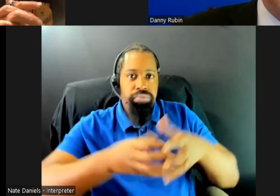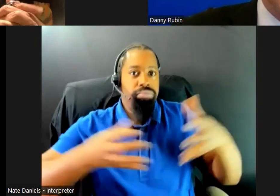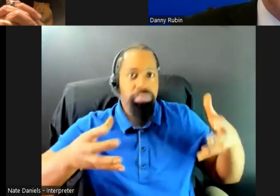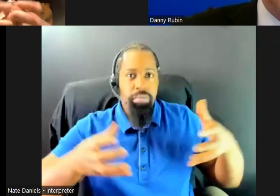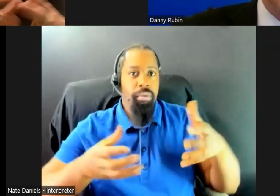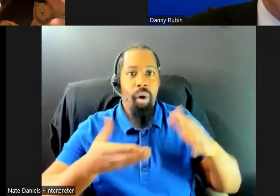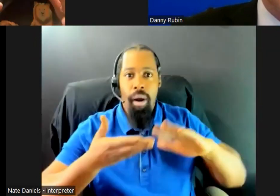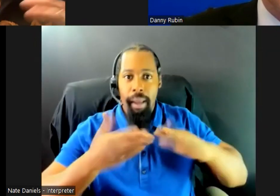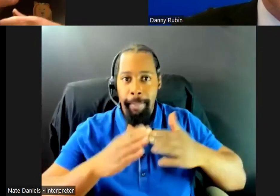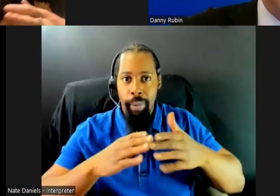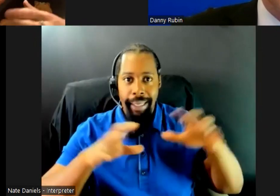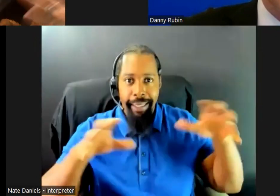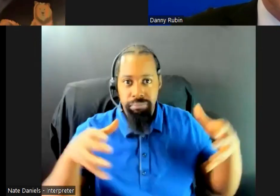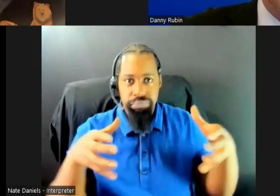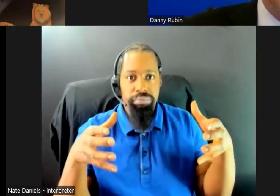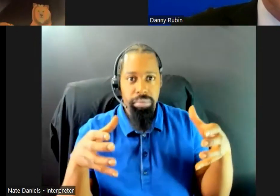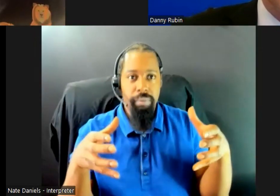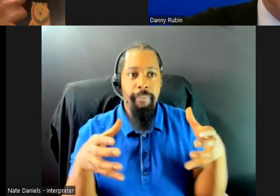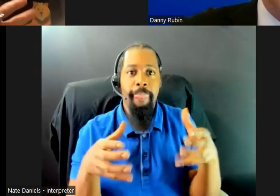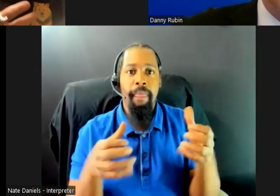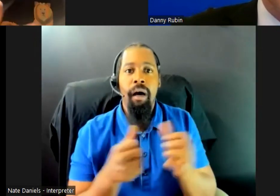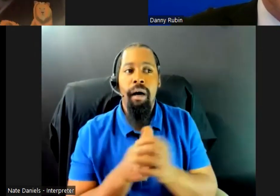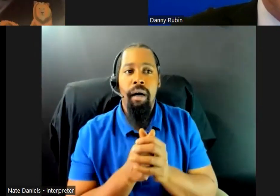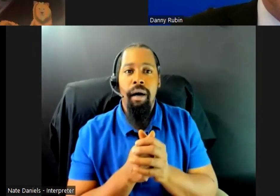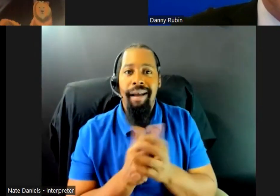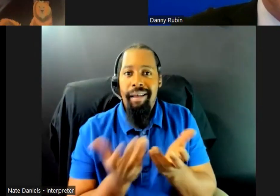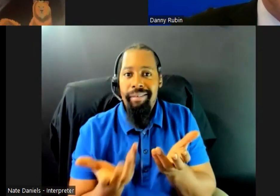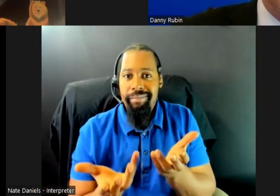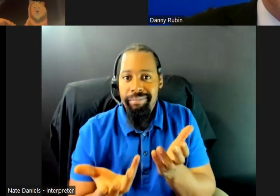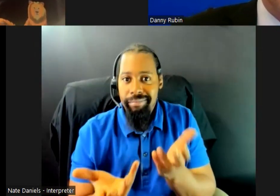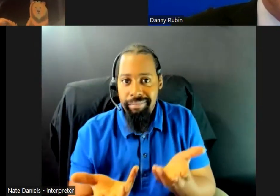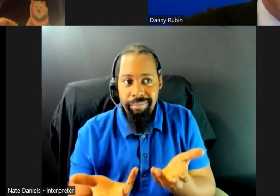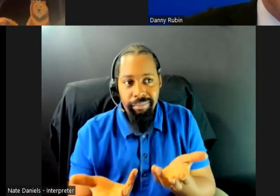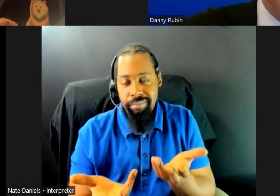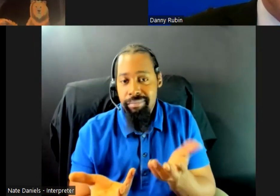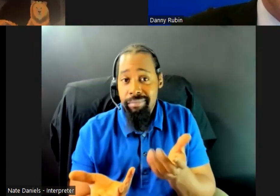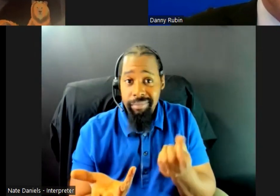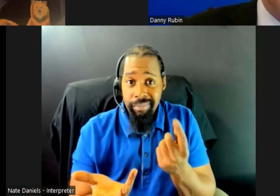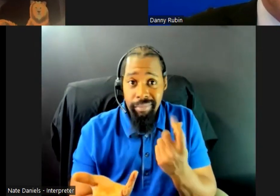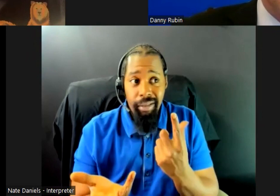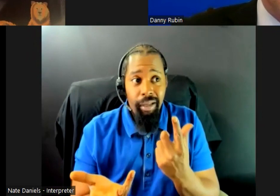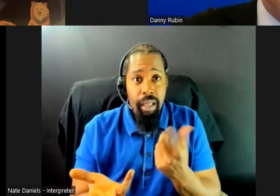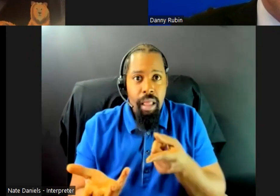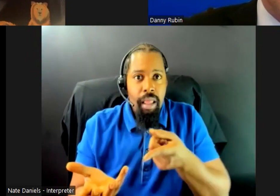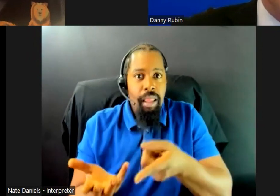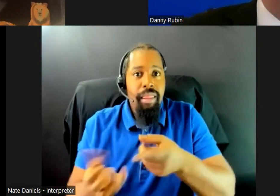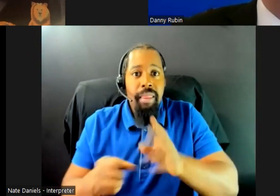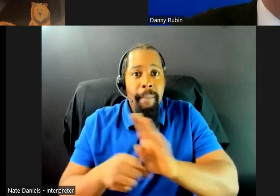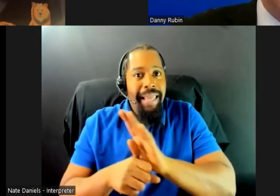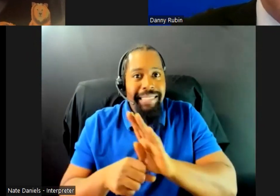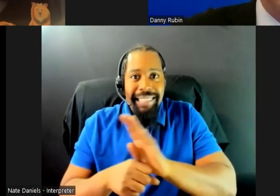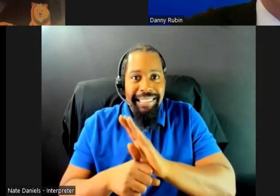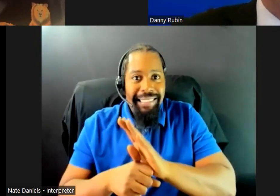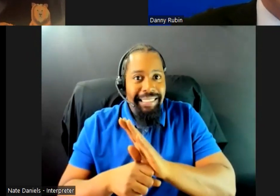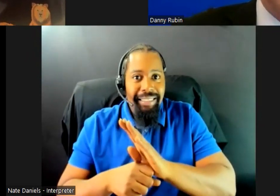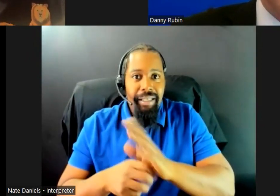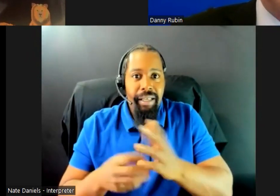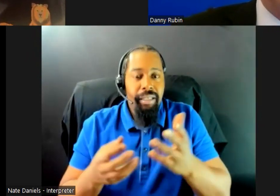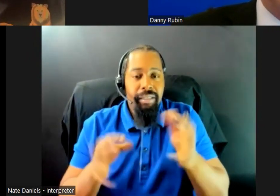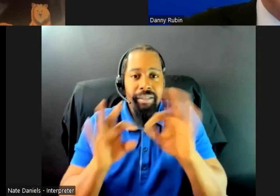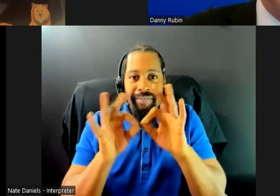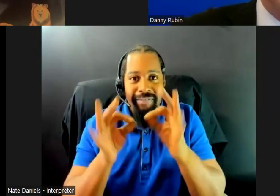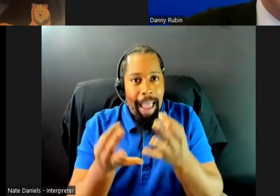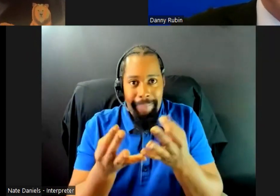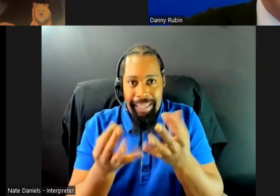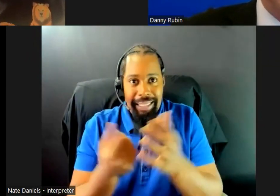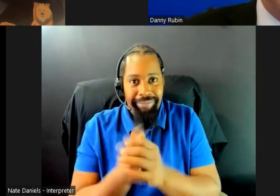well, you got to understand it. You've heard my story. The whole business is run as a family. We're all a big